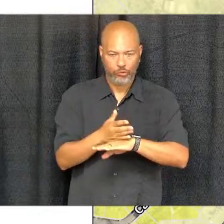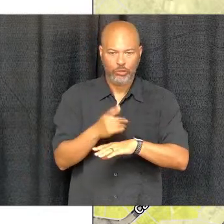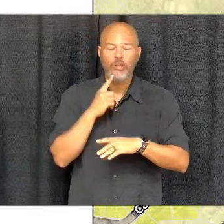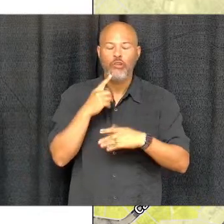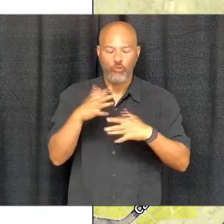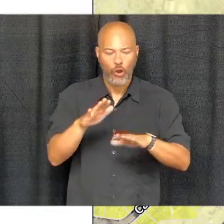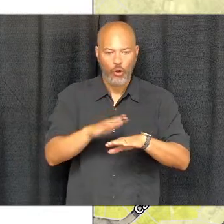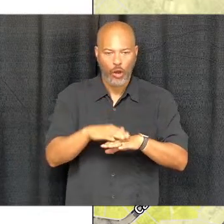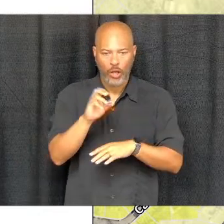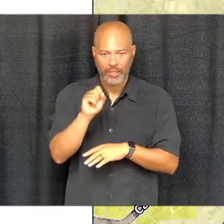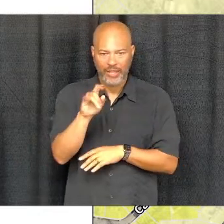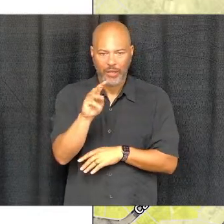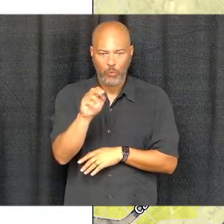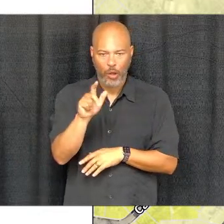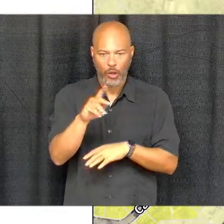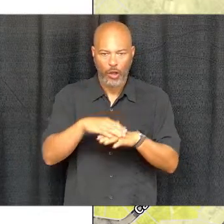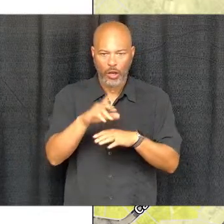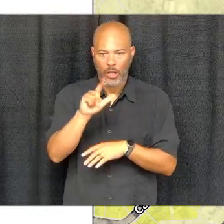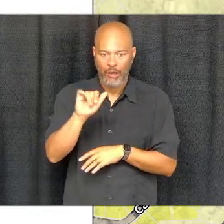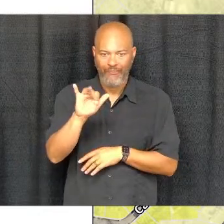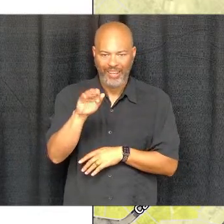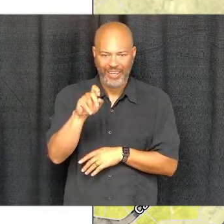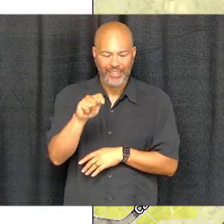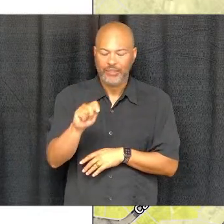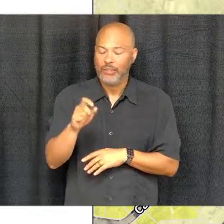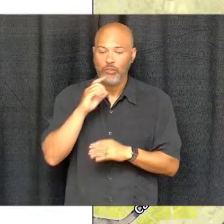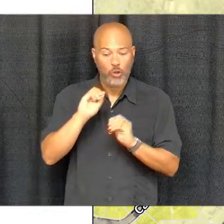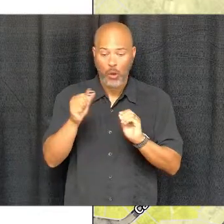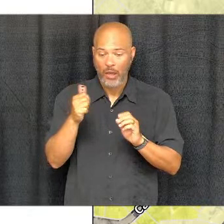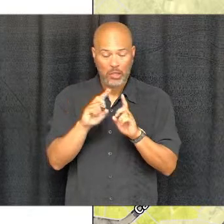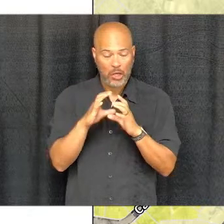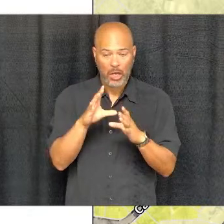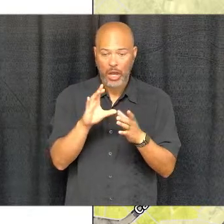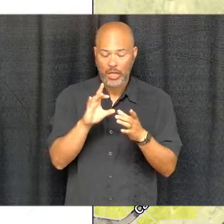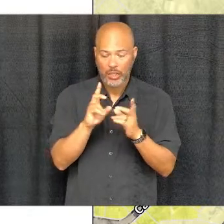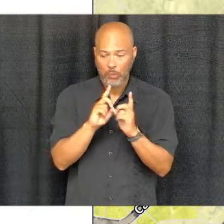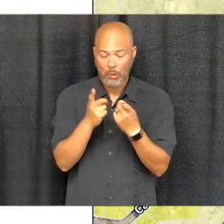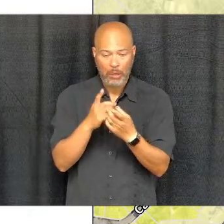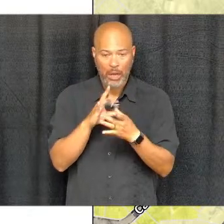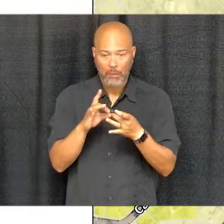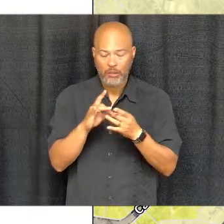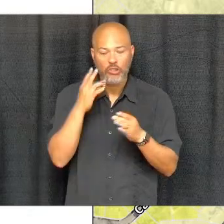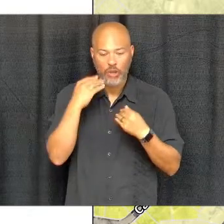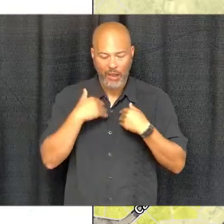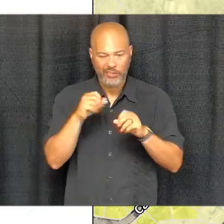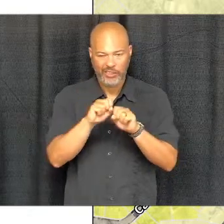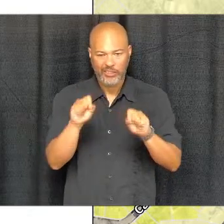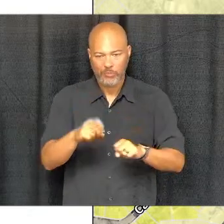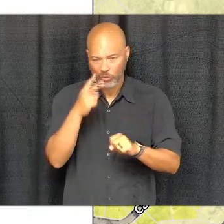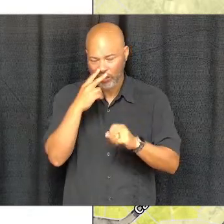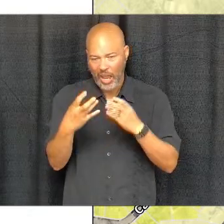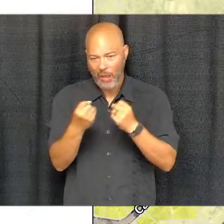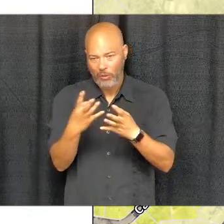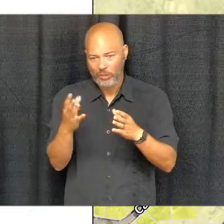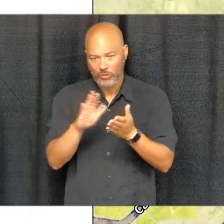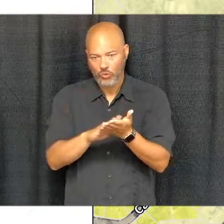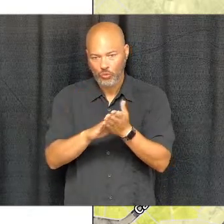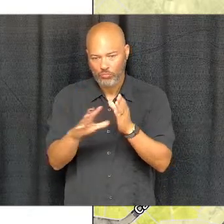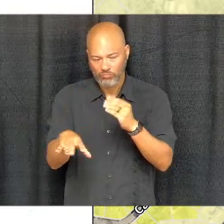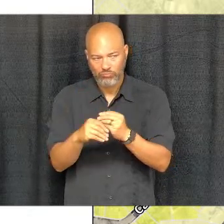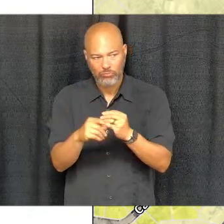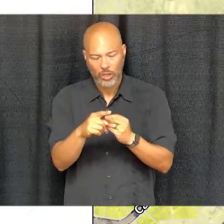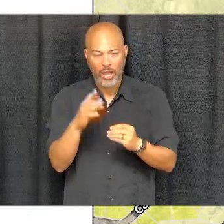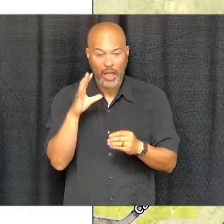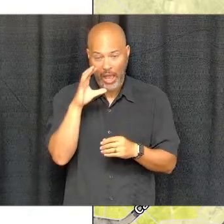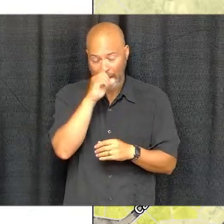along Lafayette Road. No other department comments or concerns, and you see the school system comments about their capacities listed.